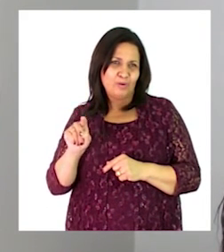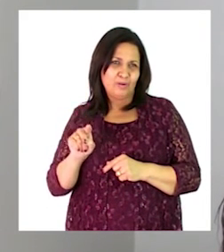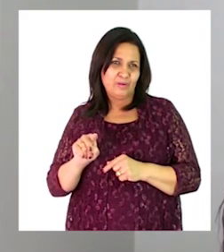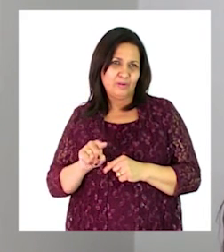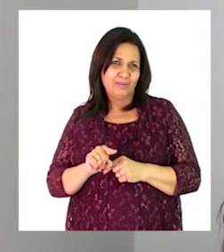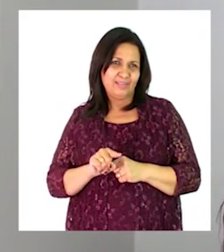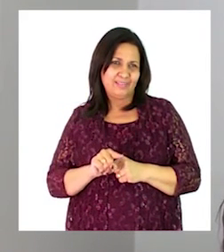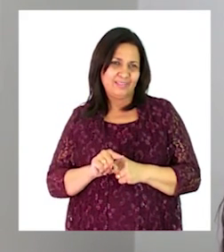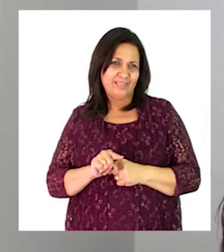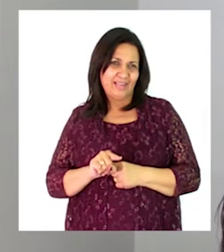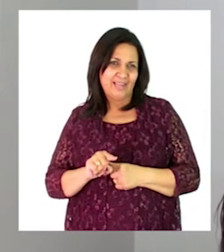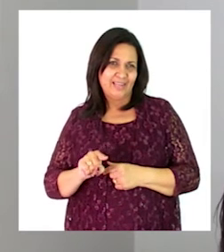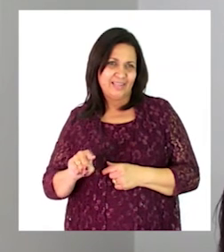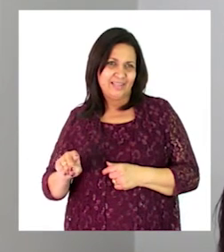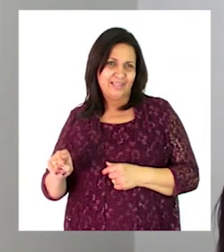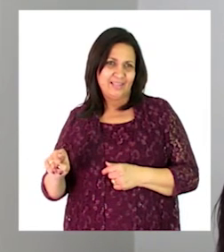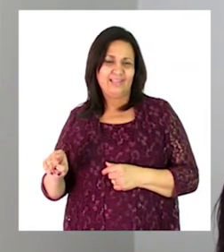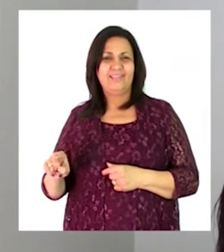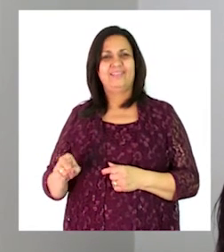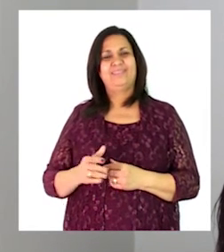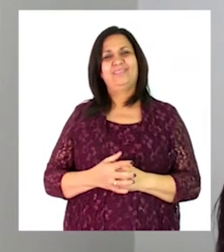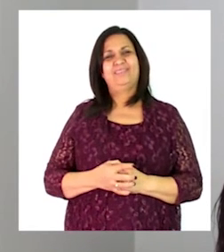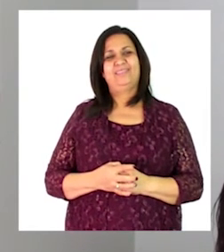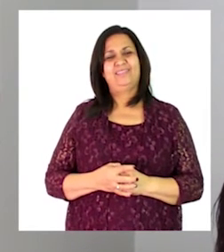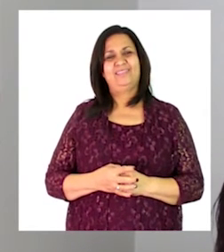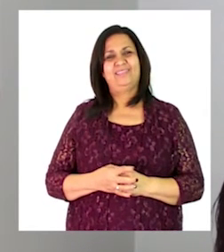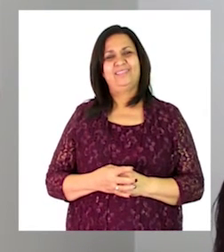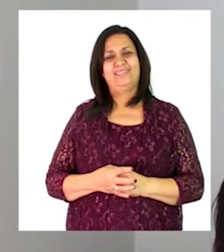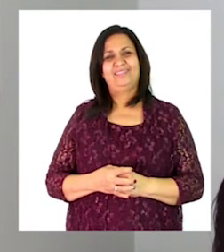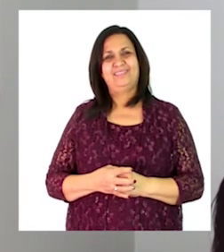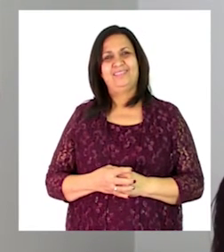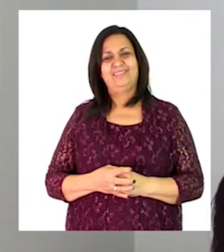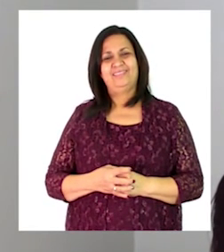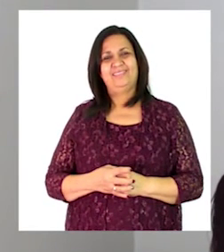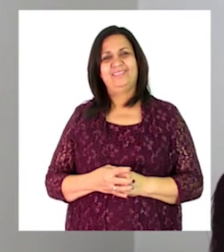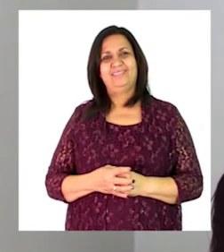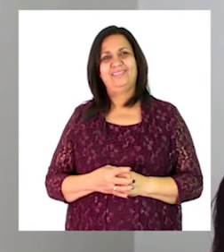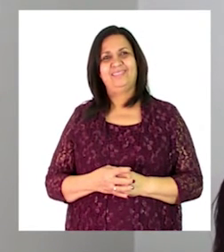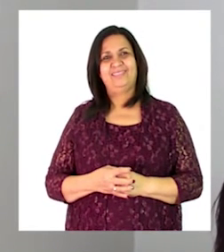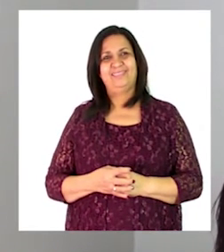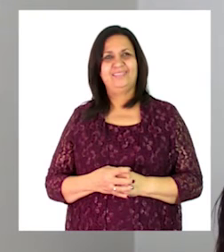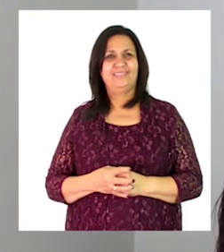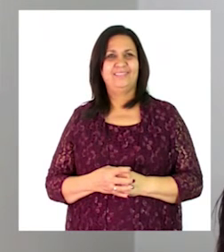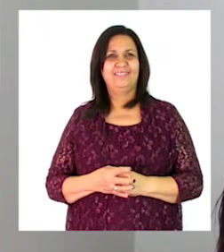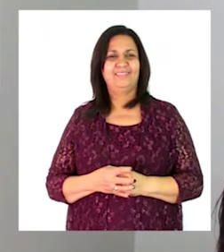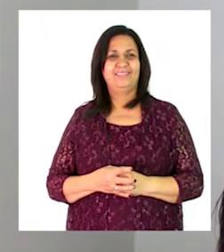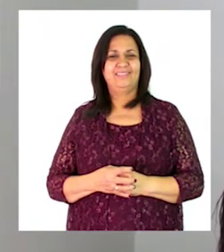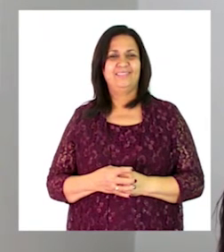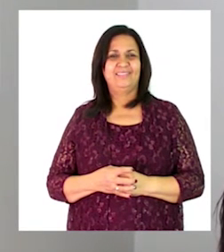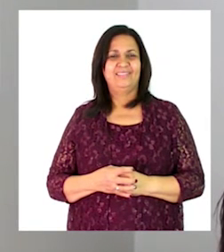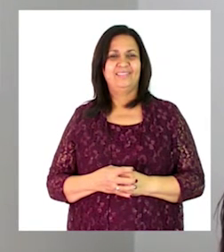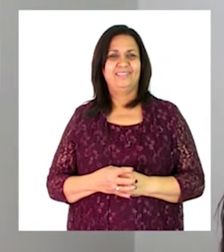number 2's head and we go this way a bit slant. We stop a little